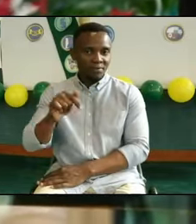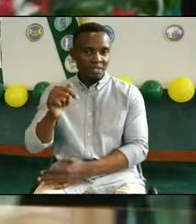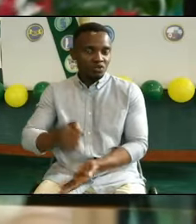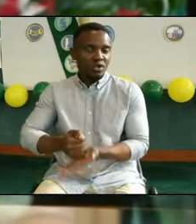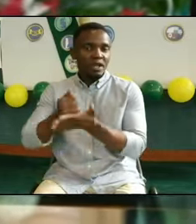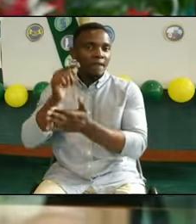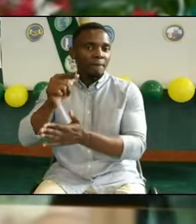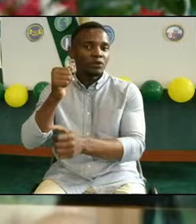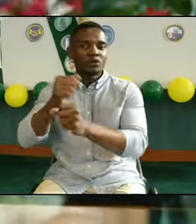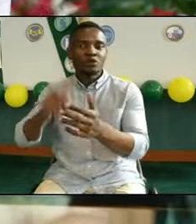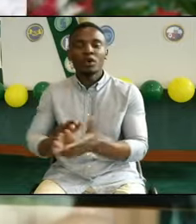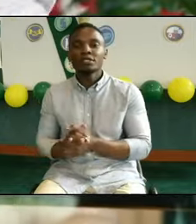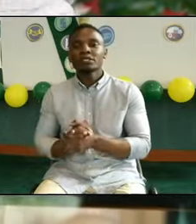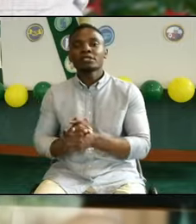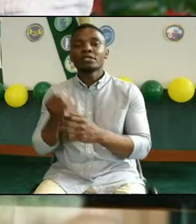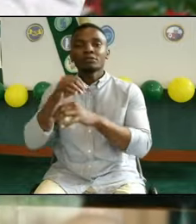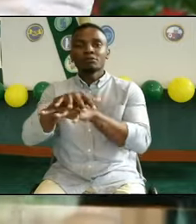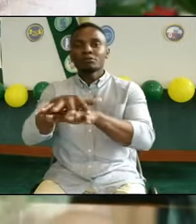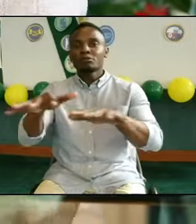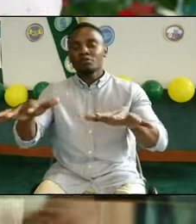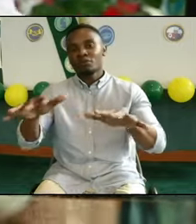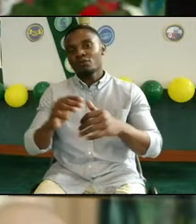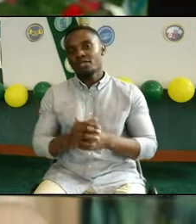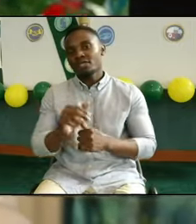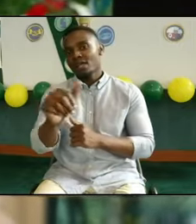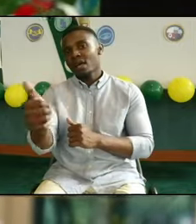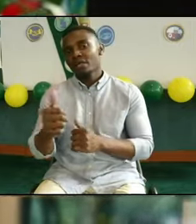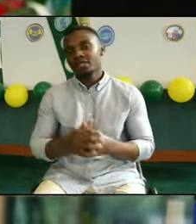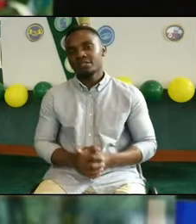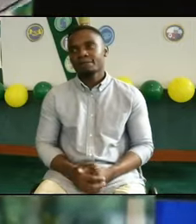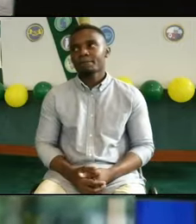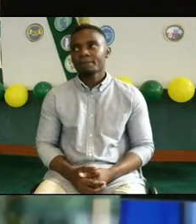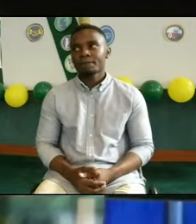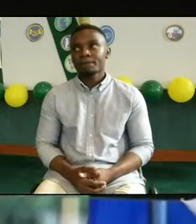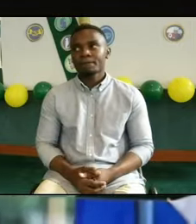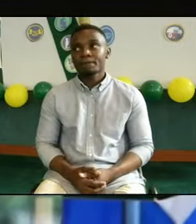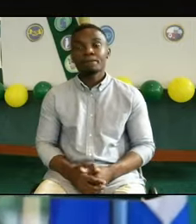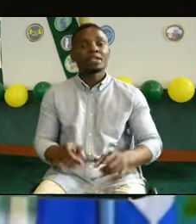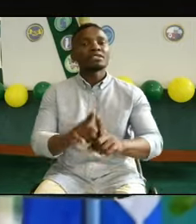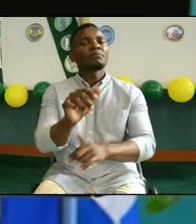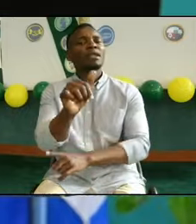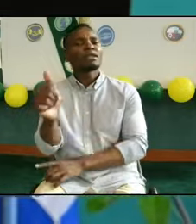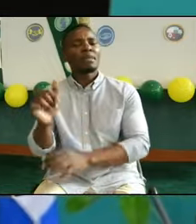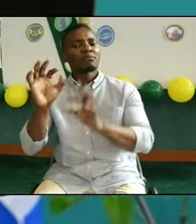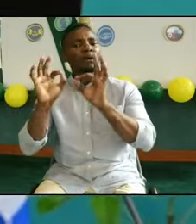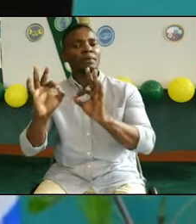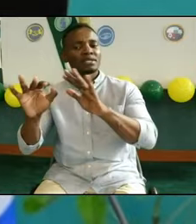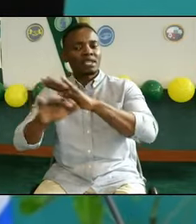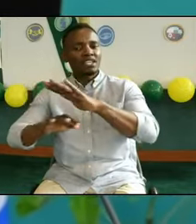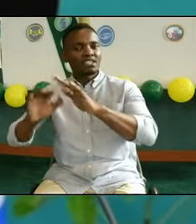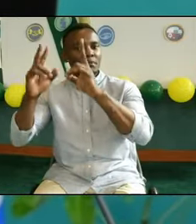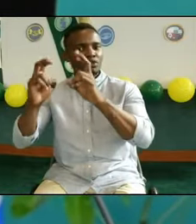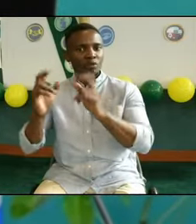for transgenerational what? Influence. And I have a very wonderful subtopic. Stay